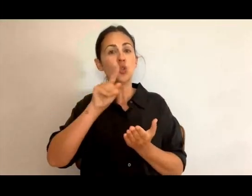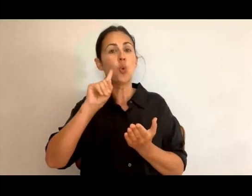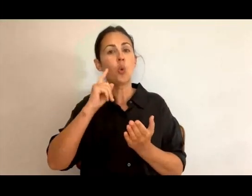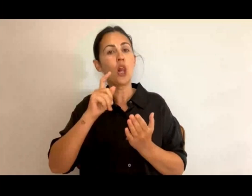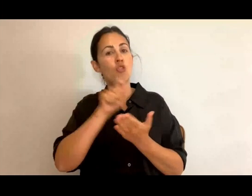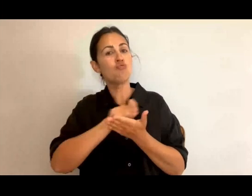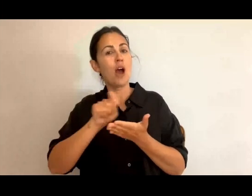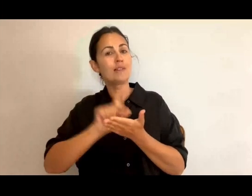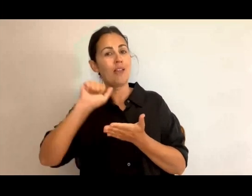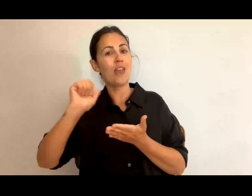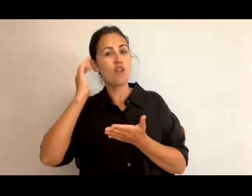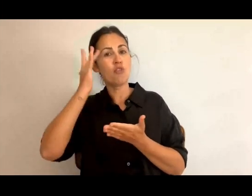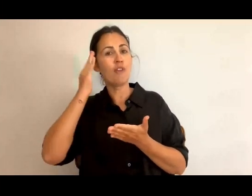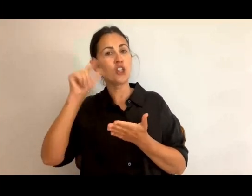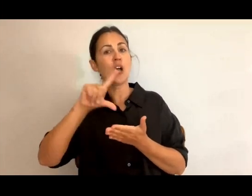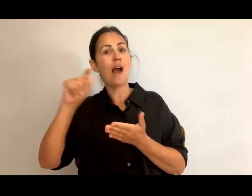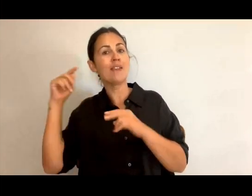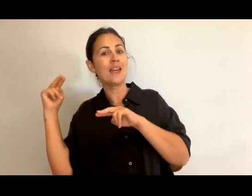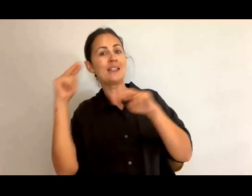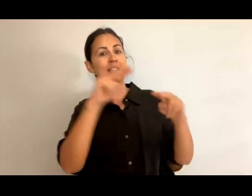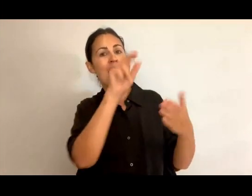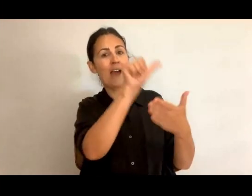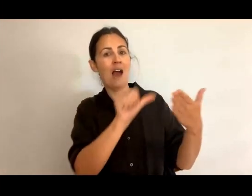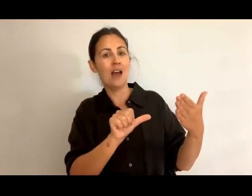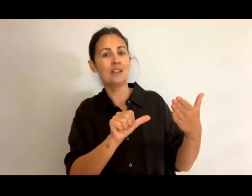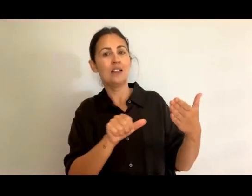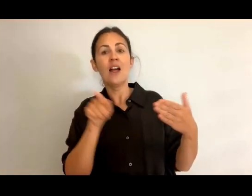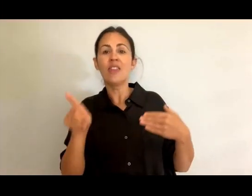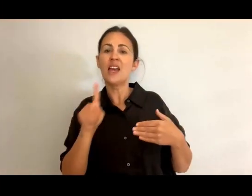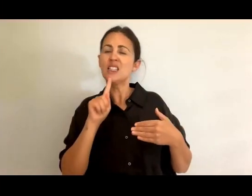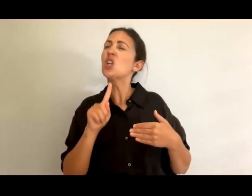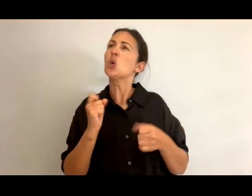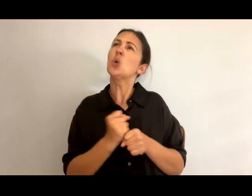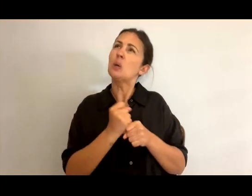artwork makes him think about how the birds are future people.